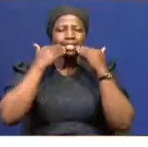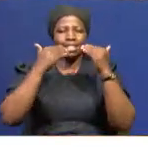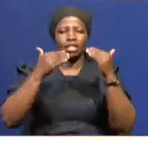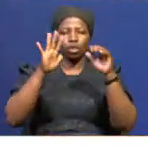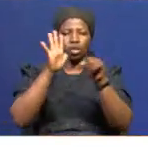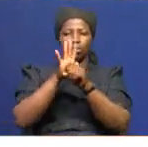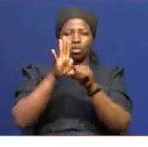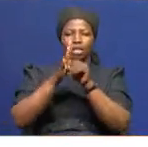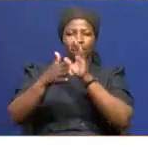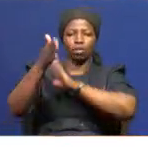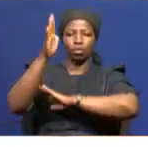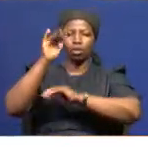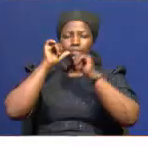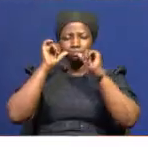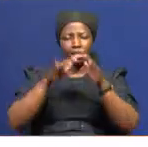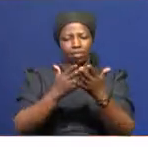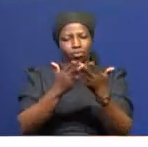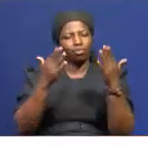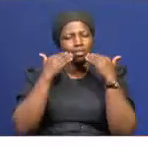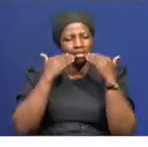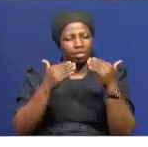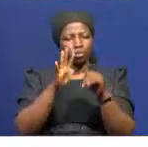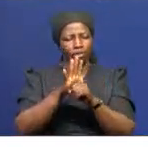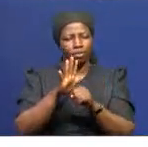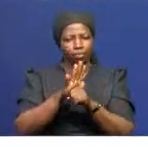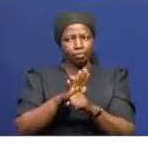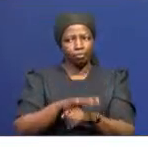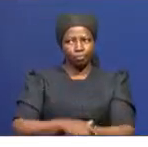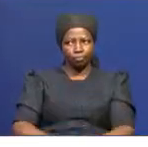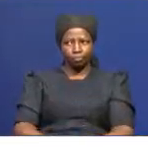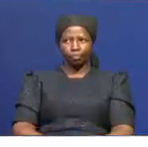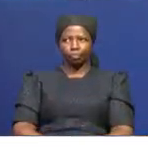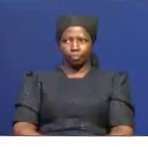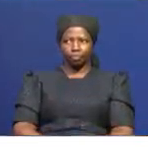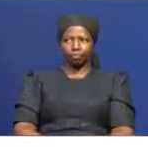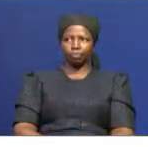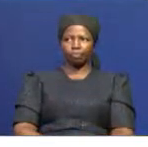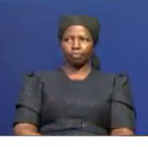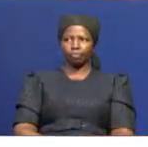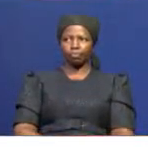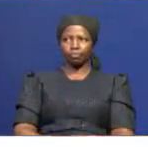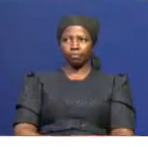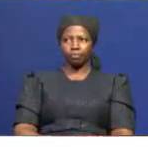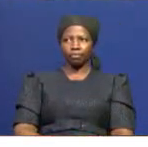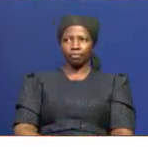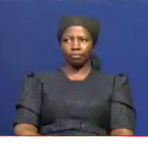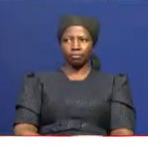sana, and God bless you. Thank you very much. Asante sana. Thank you.